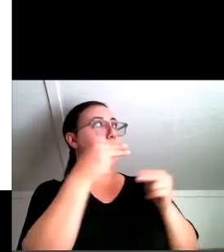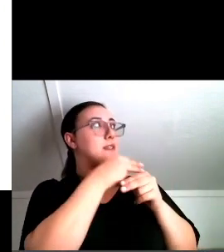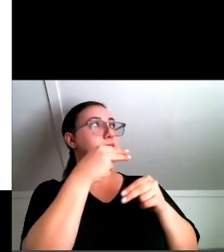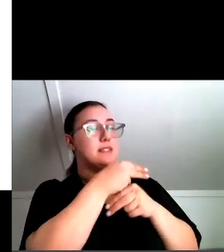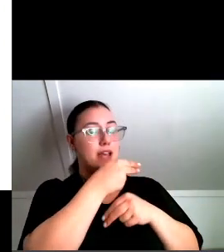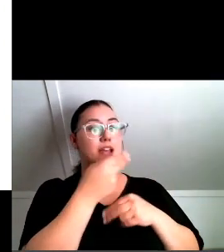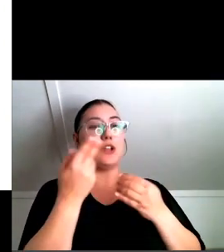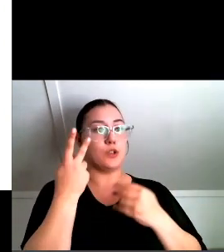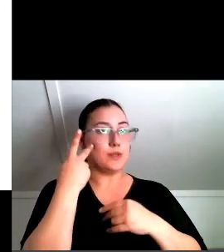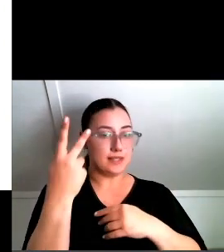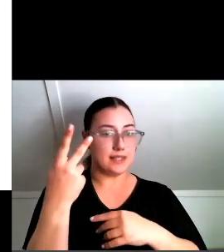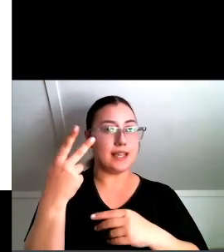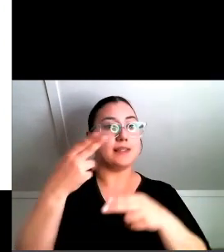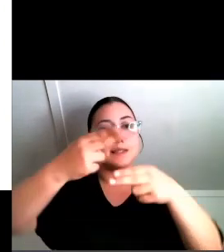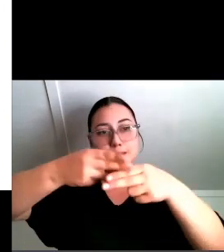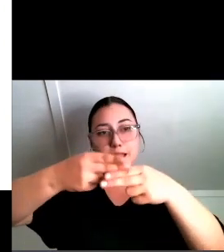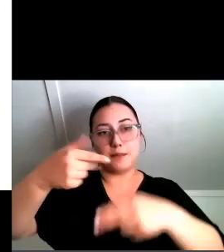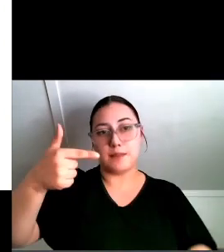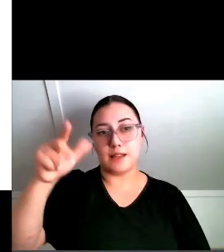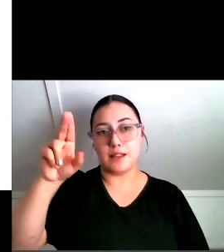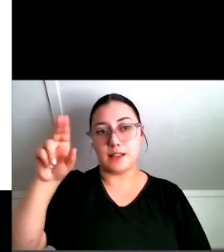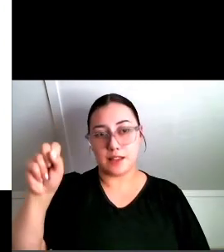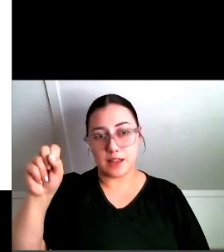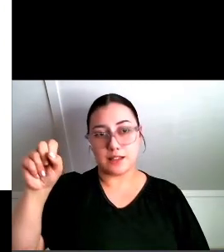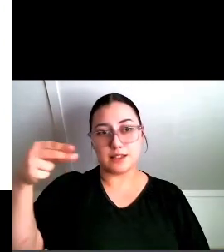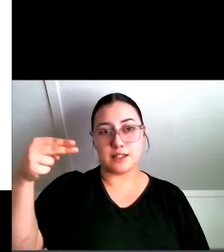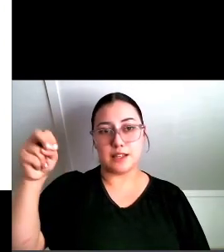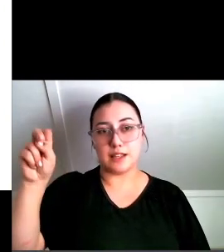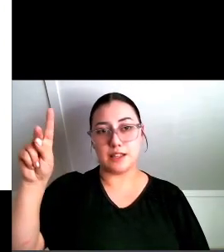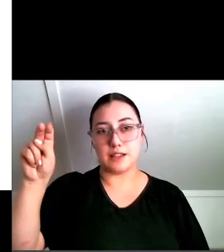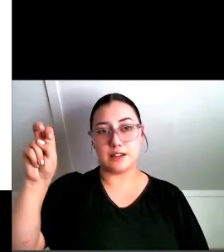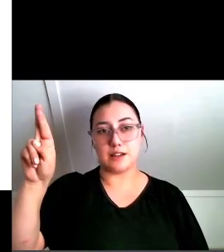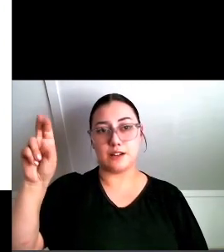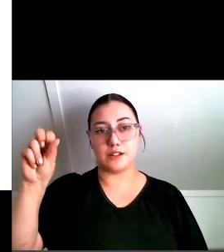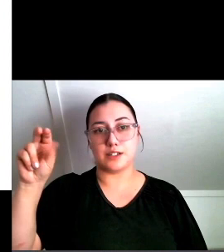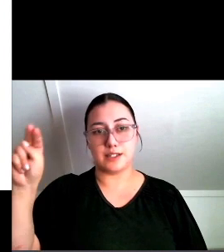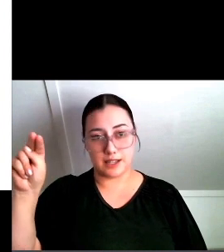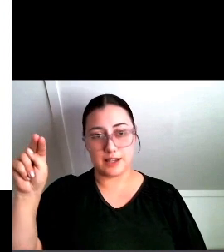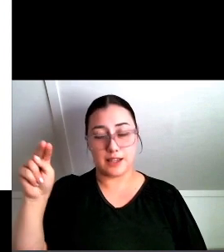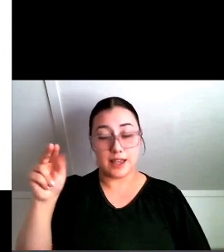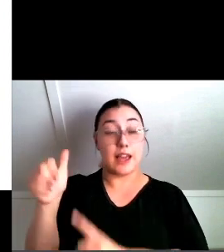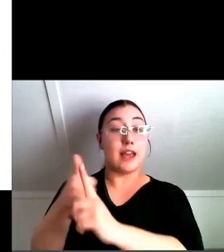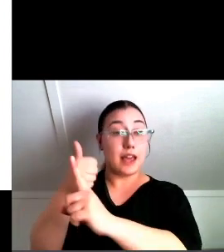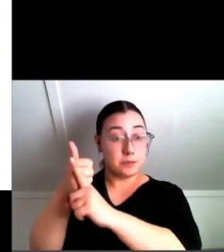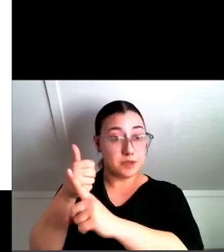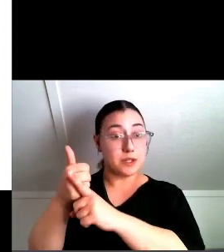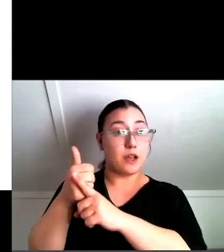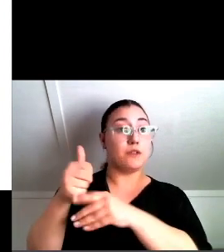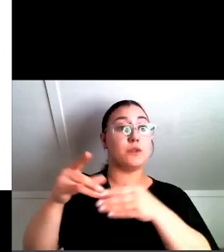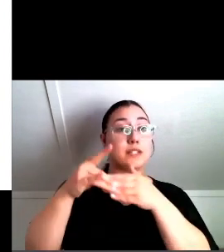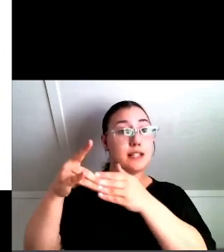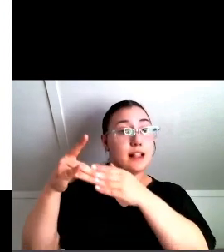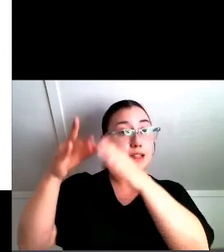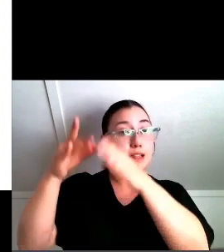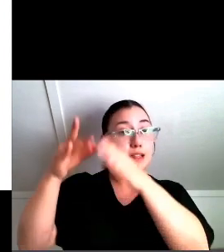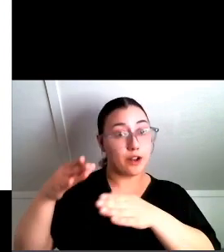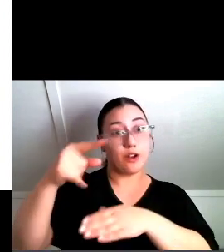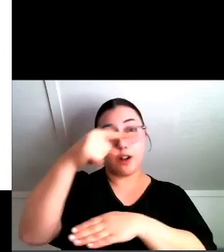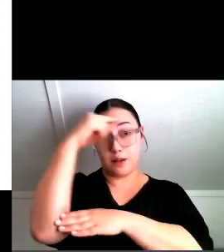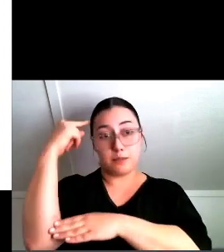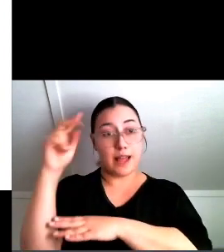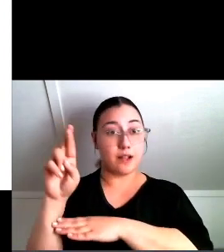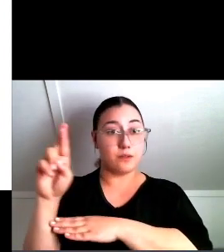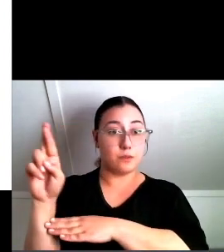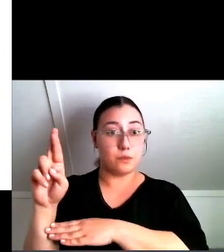Henderson, he was the leading Black Republican. And now, if you go and listen to the history of Winter Park, they actually talk about Gus Henderson.